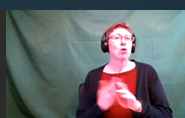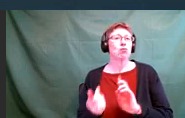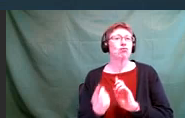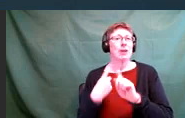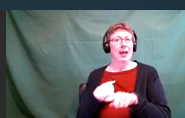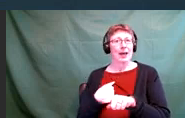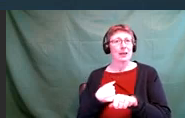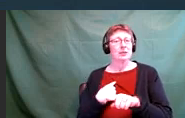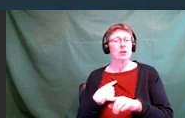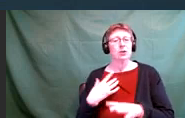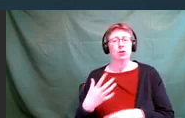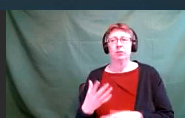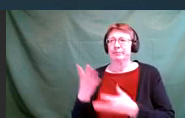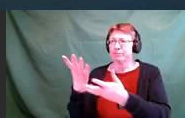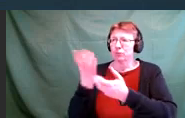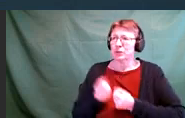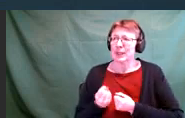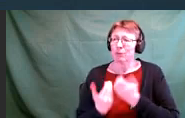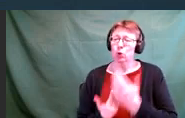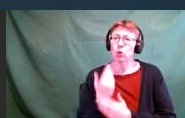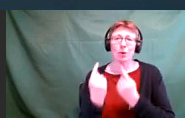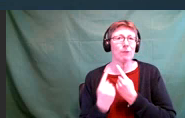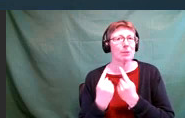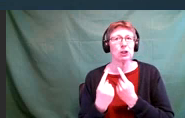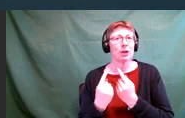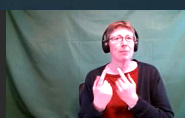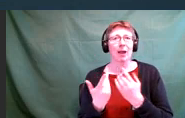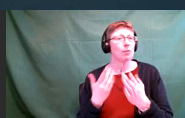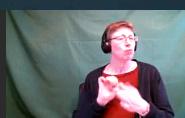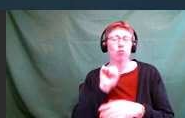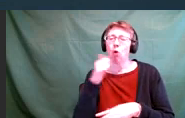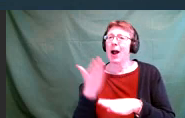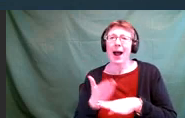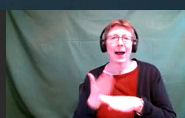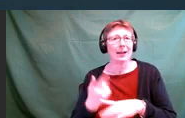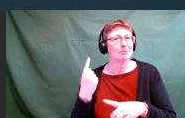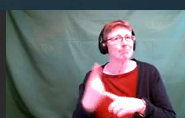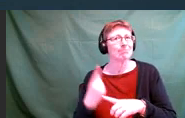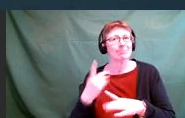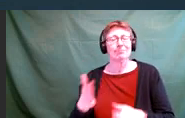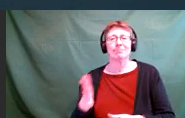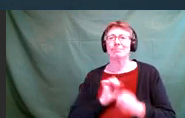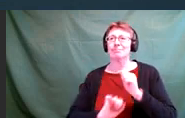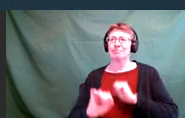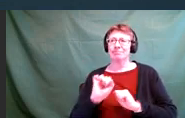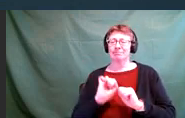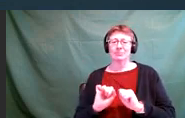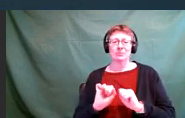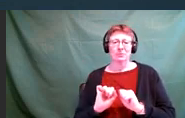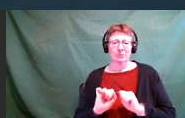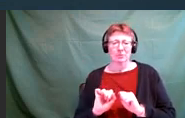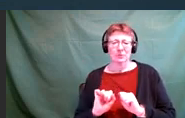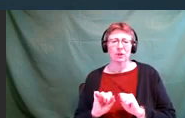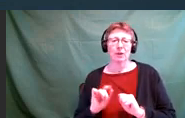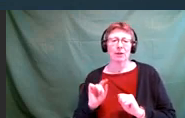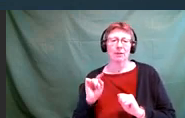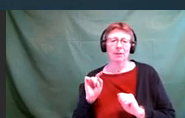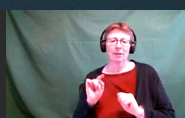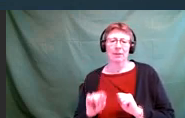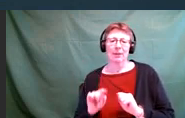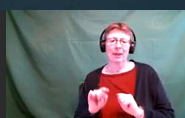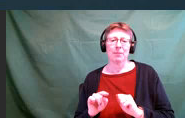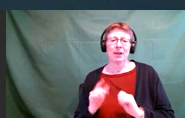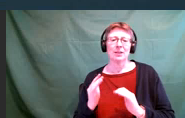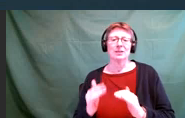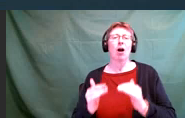information, and it leads to underaction in the stock returns, okay, because of the time delays.